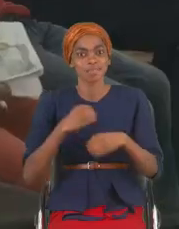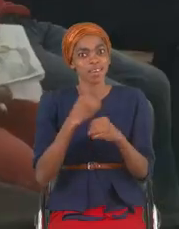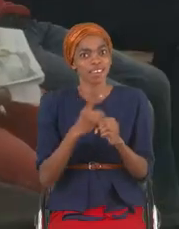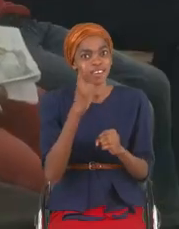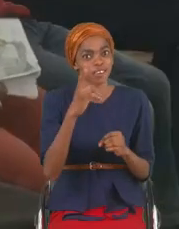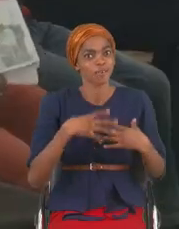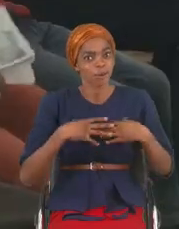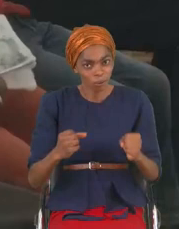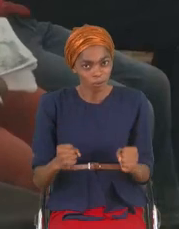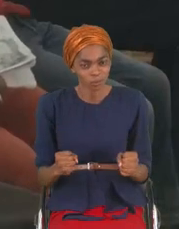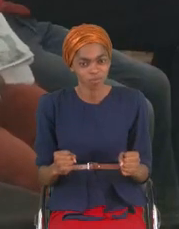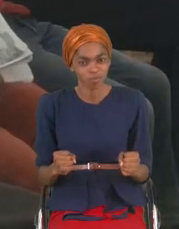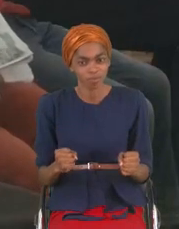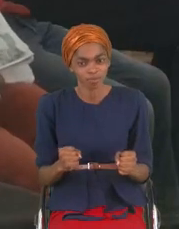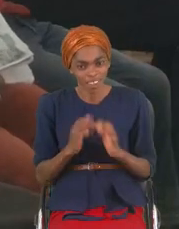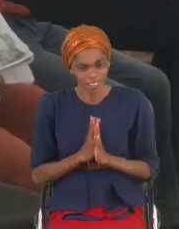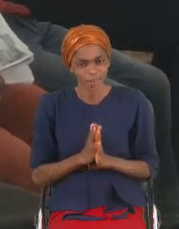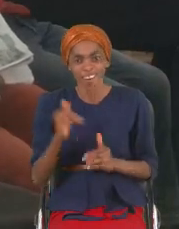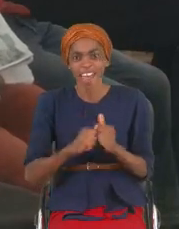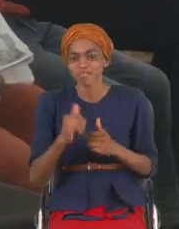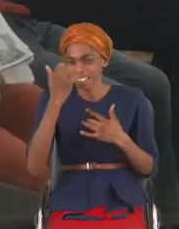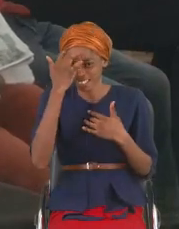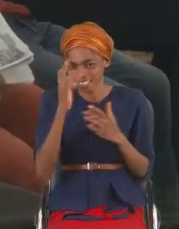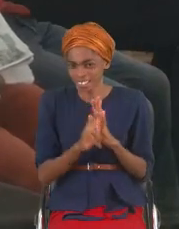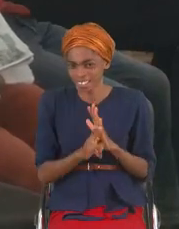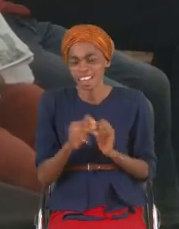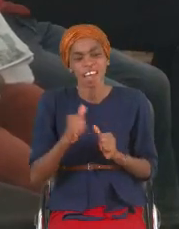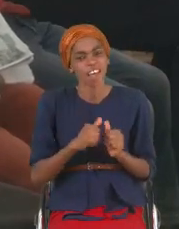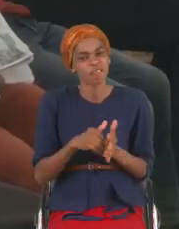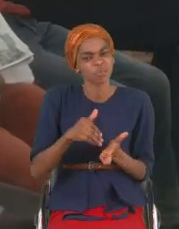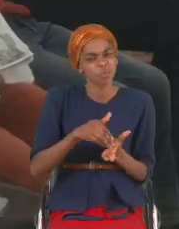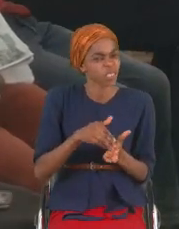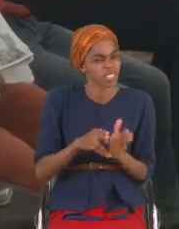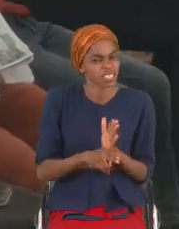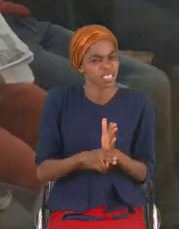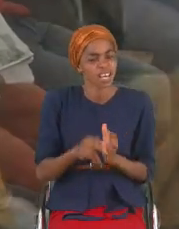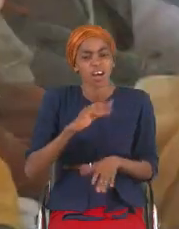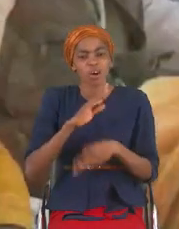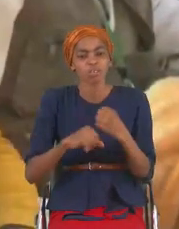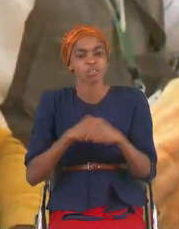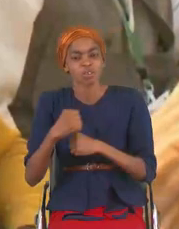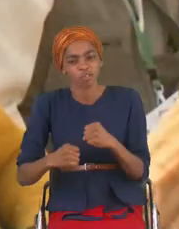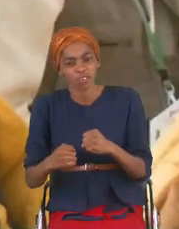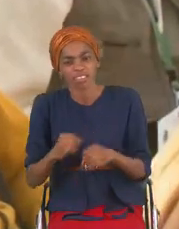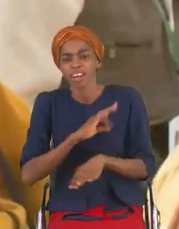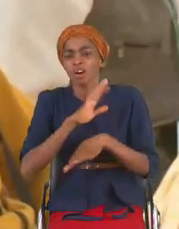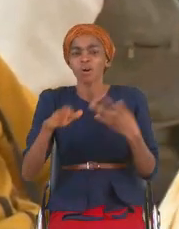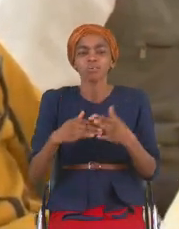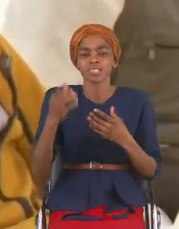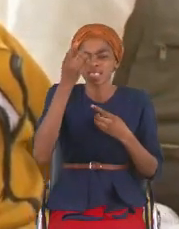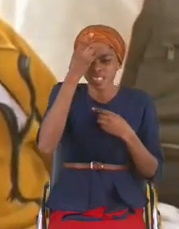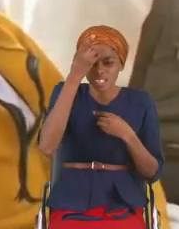whole. Every sickness, every infirmity, all the weakness, all the